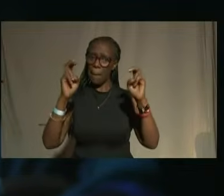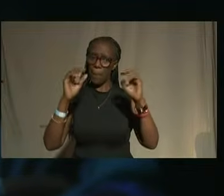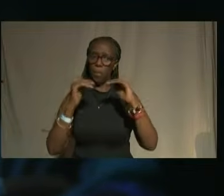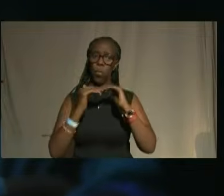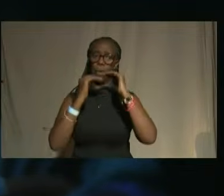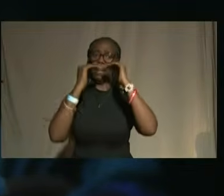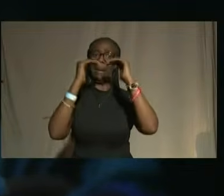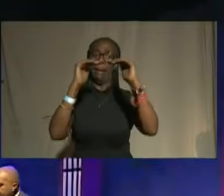recommendation ignored?